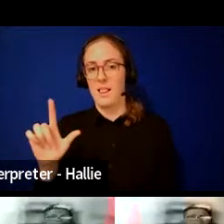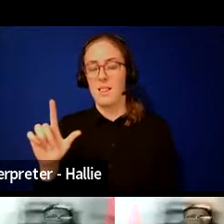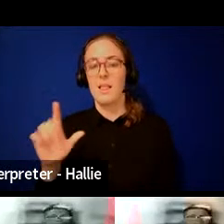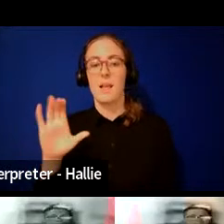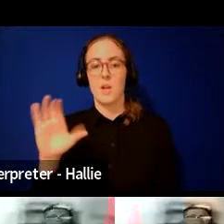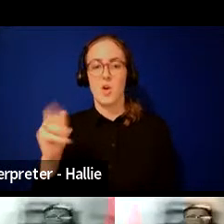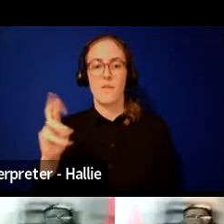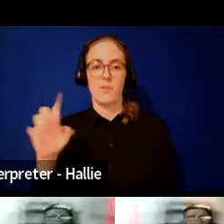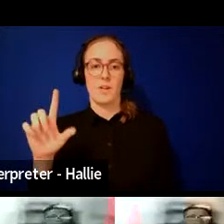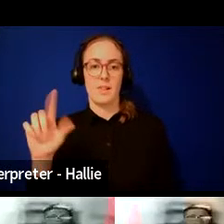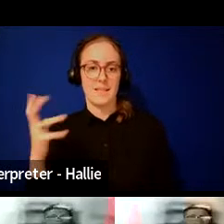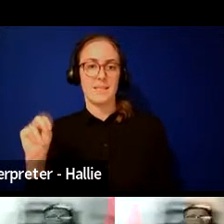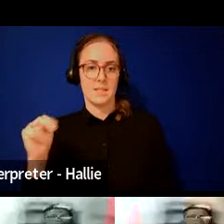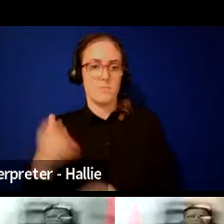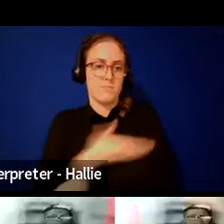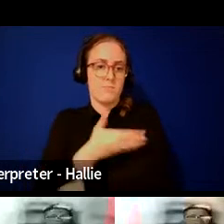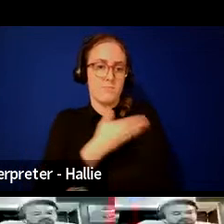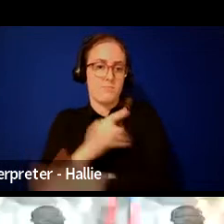Langston.